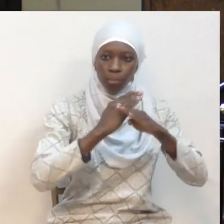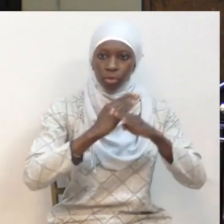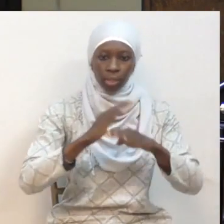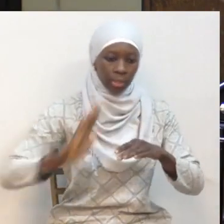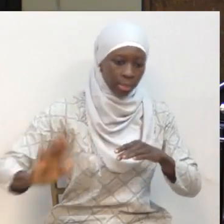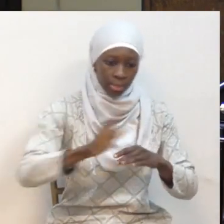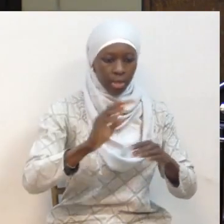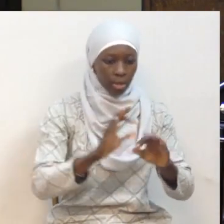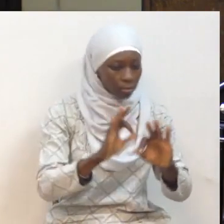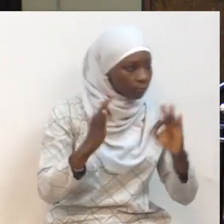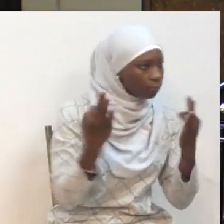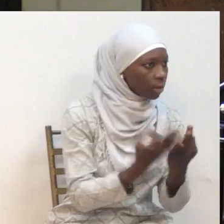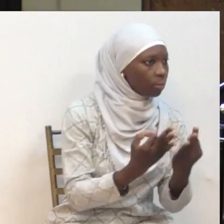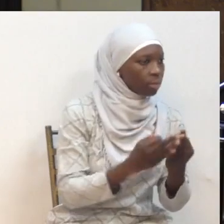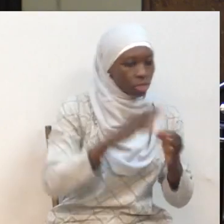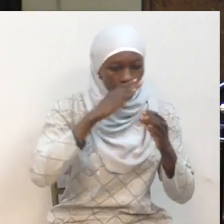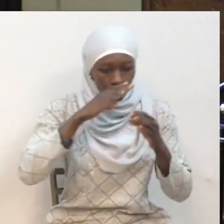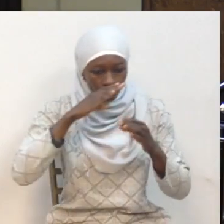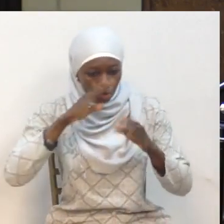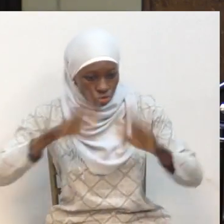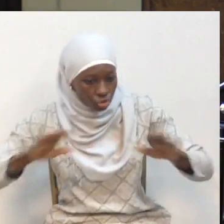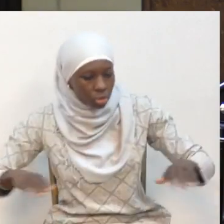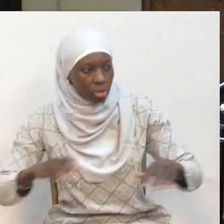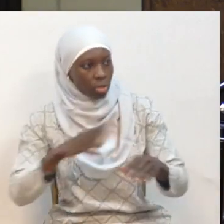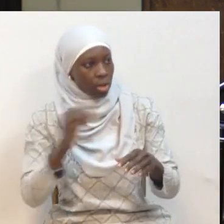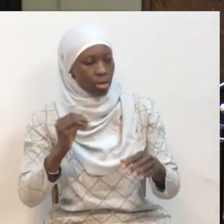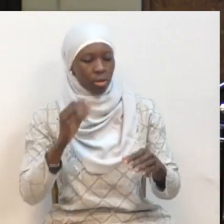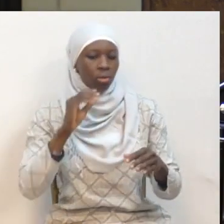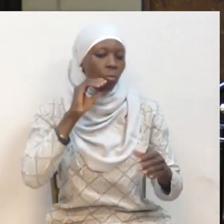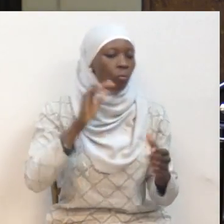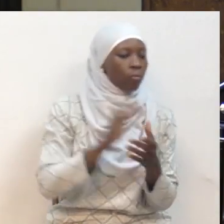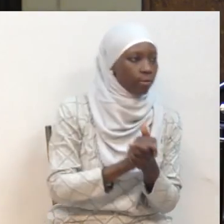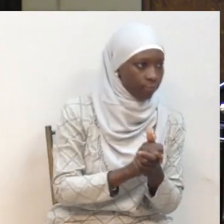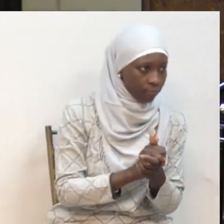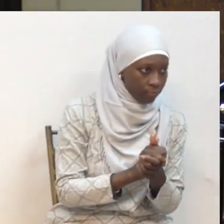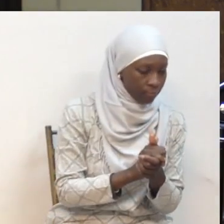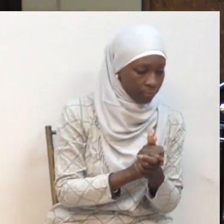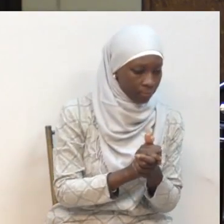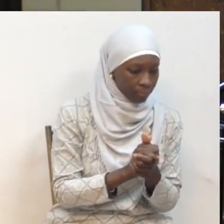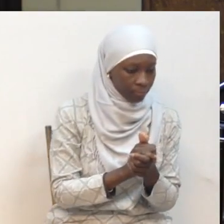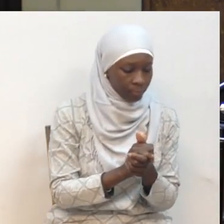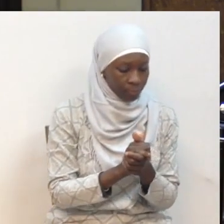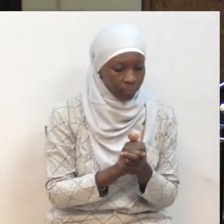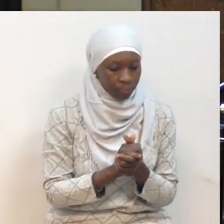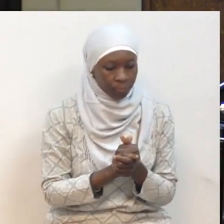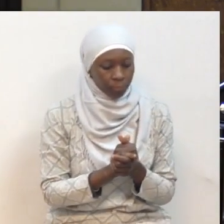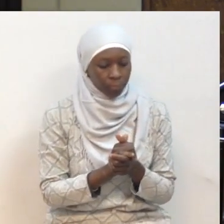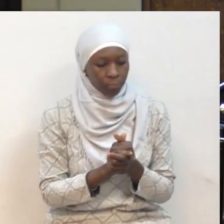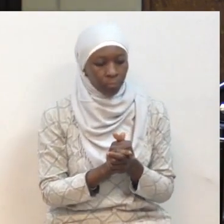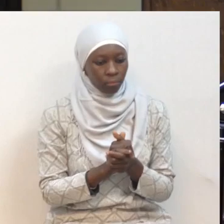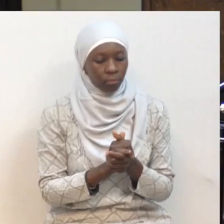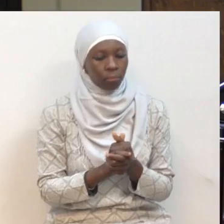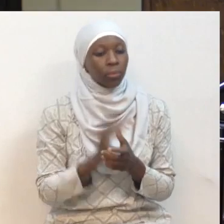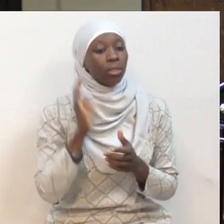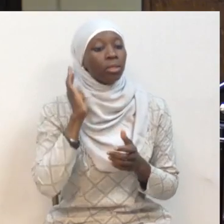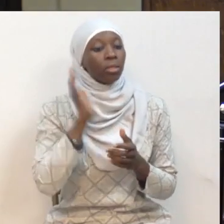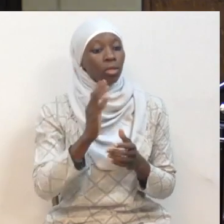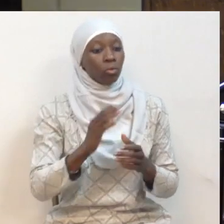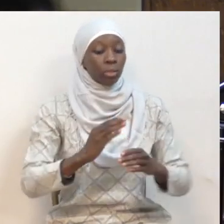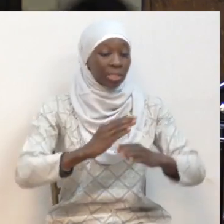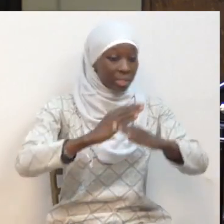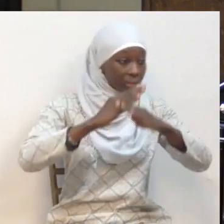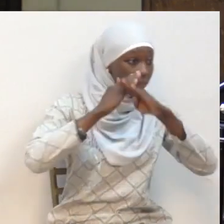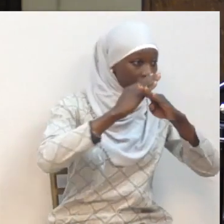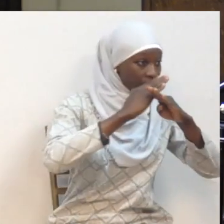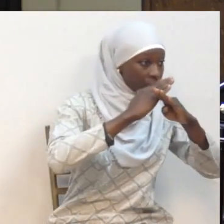This is different from Bay'at al-Islam, the pledge of being a Muslim. And they would defend the community as a